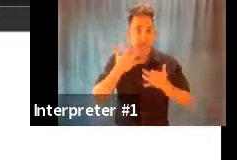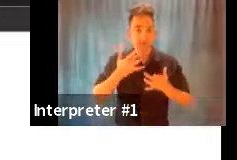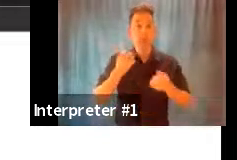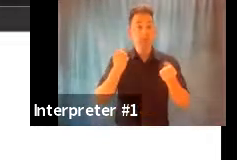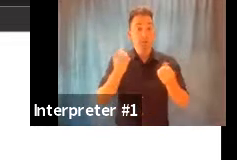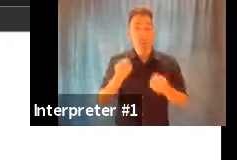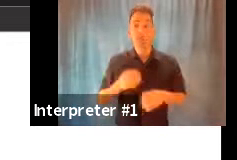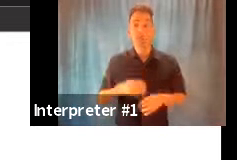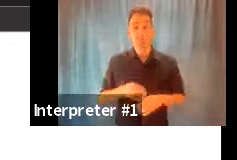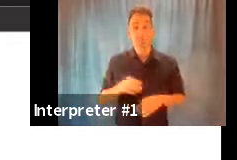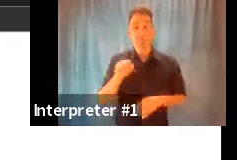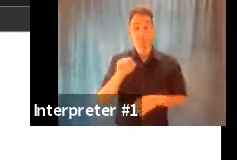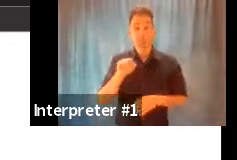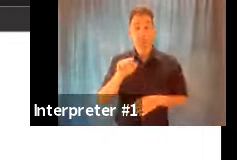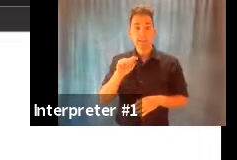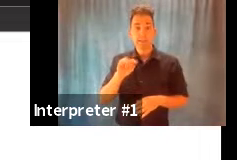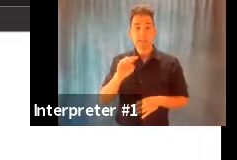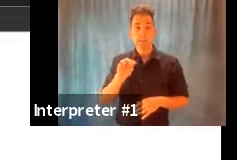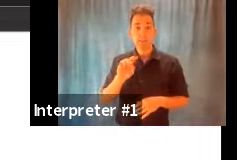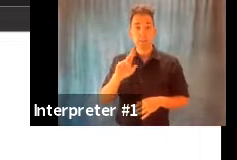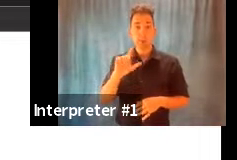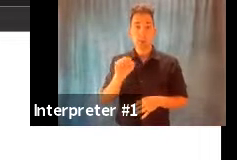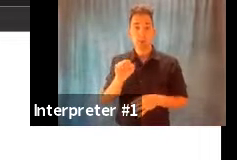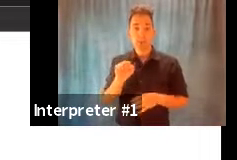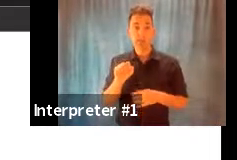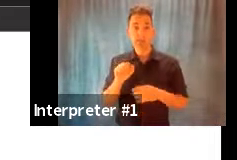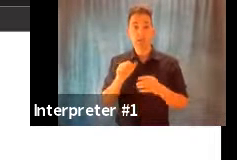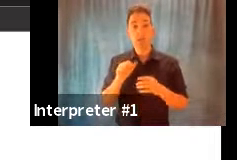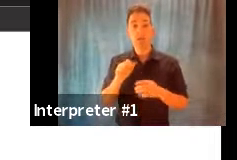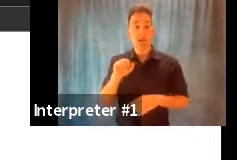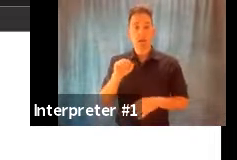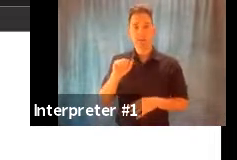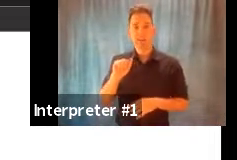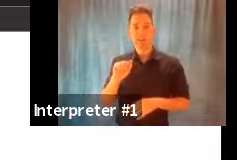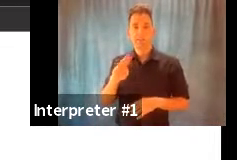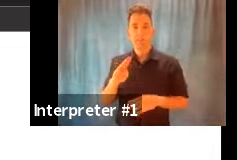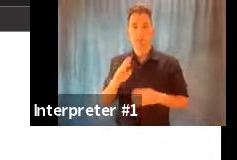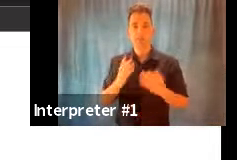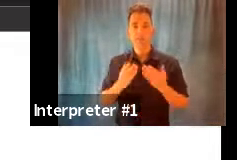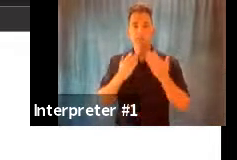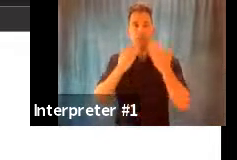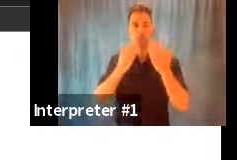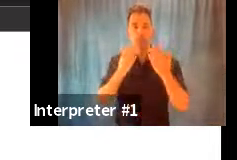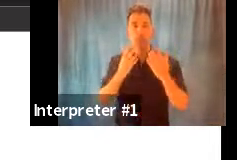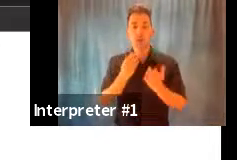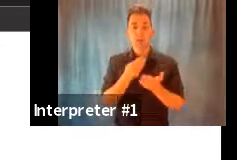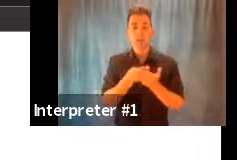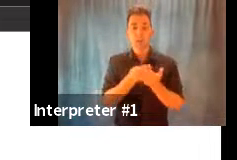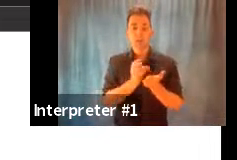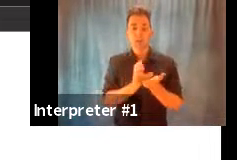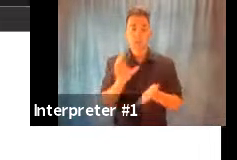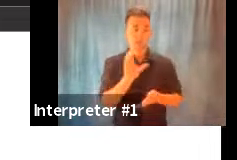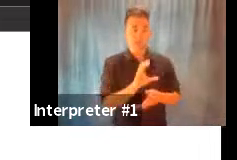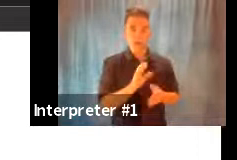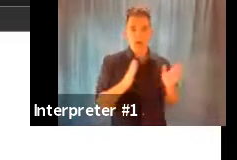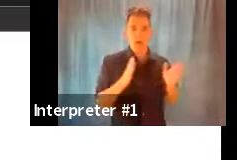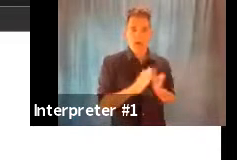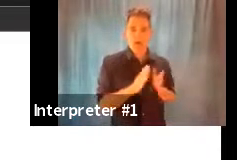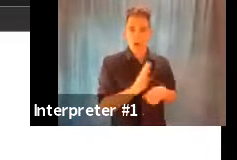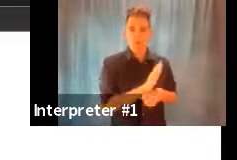Advisory Board Direct Relief Subcommittee is recommending that funds be directed toward small business and nonprofit